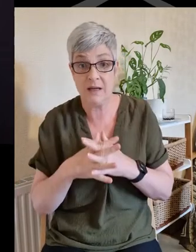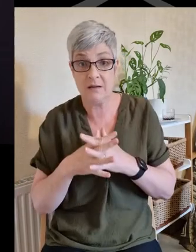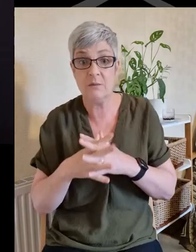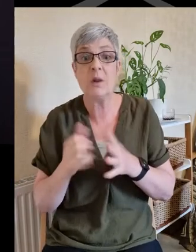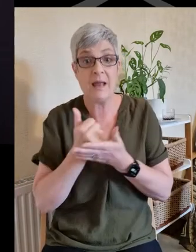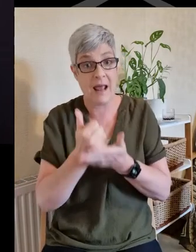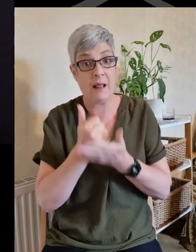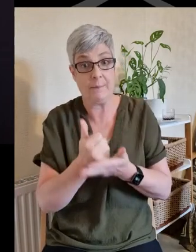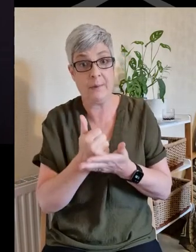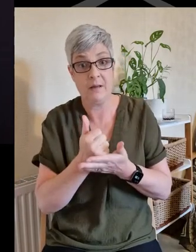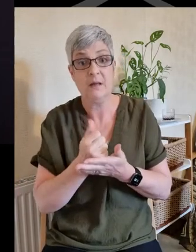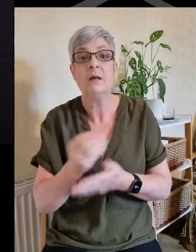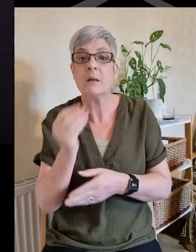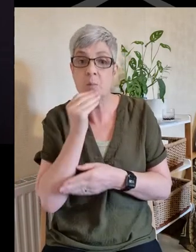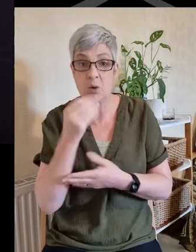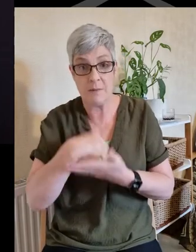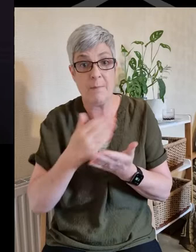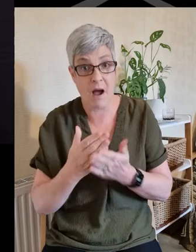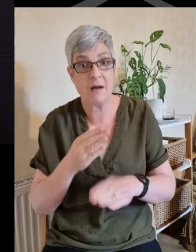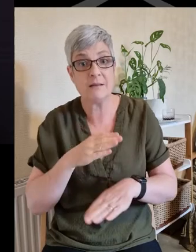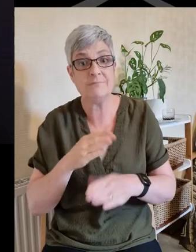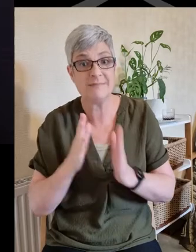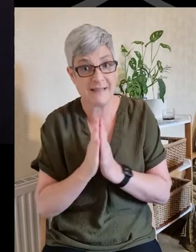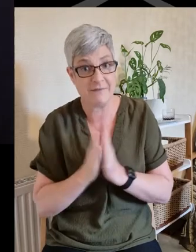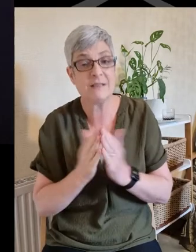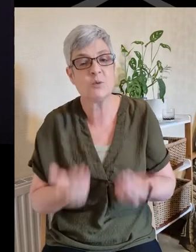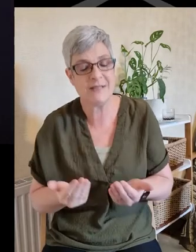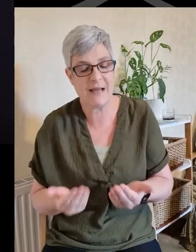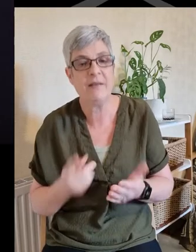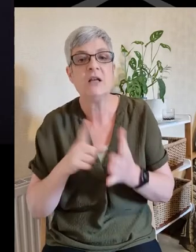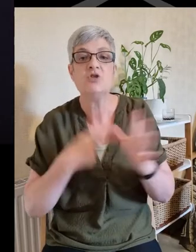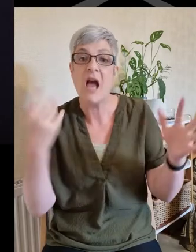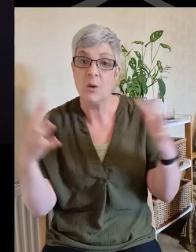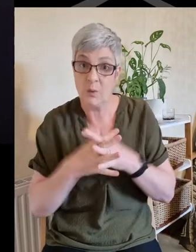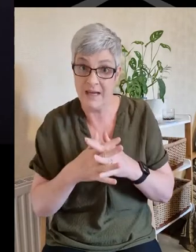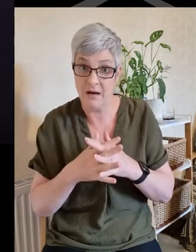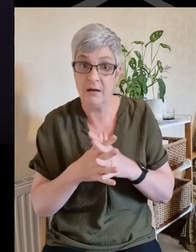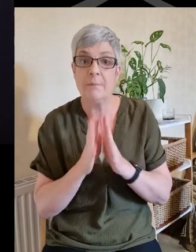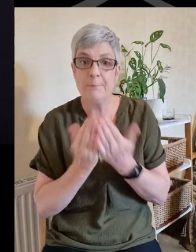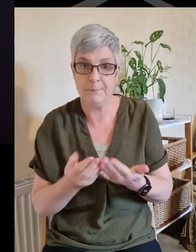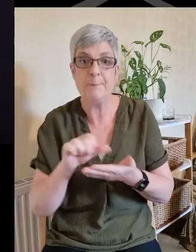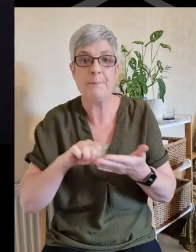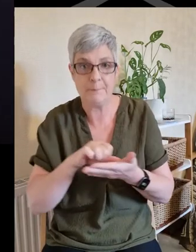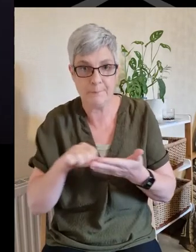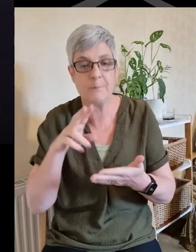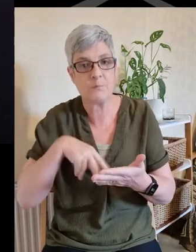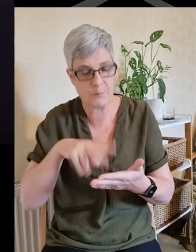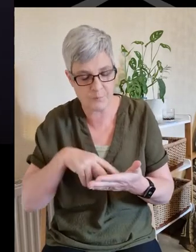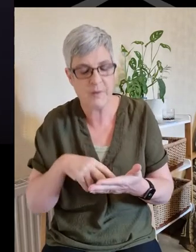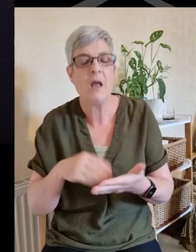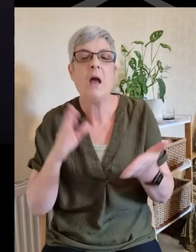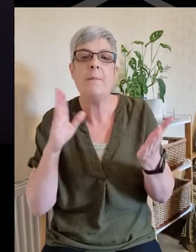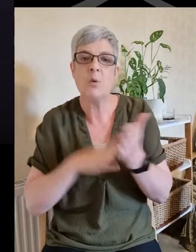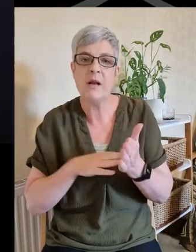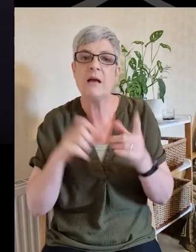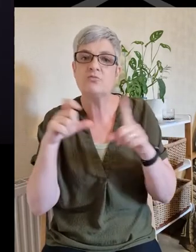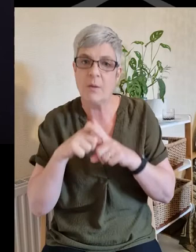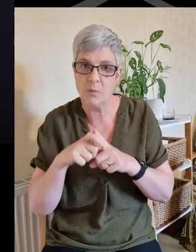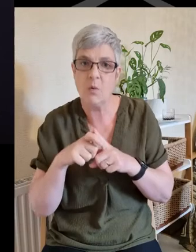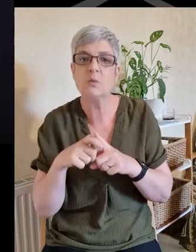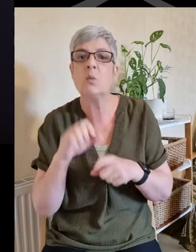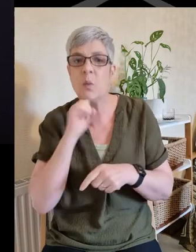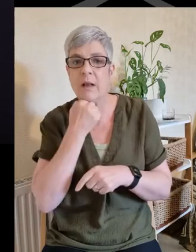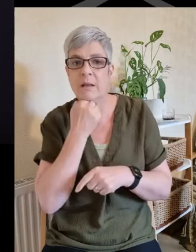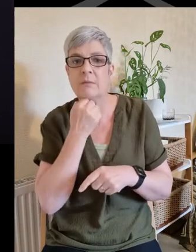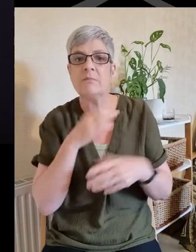helping me at the communion part of the service today. It's Jan Weir who's doing the Bible reading. Morag Drumgold is leading us